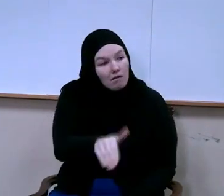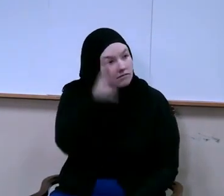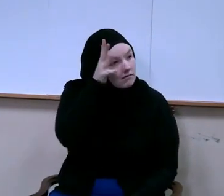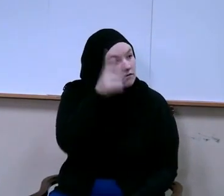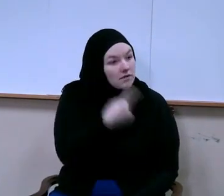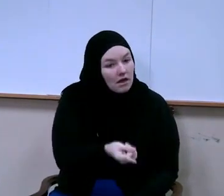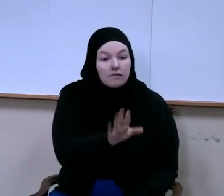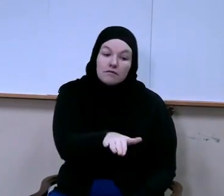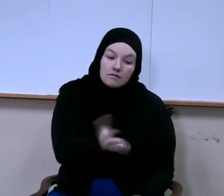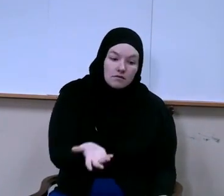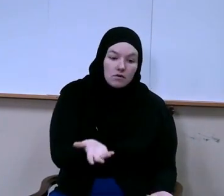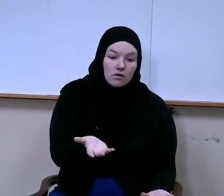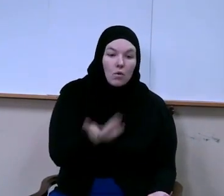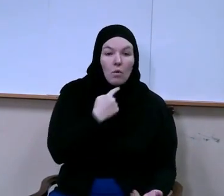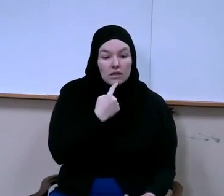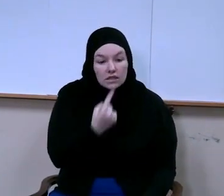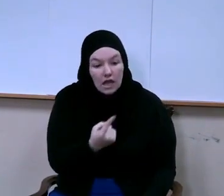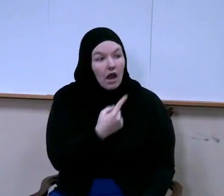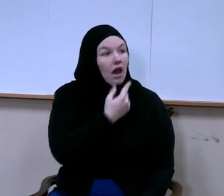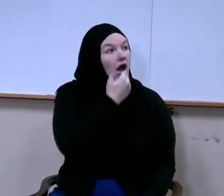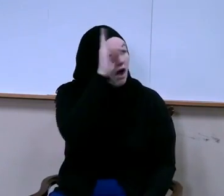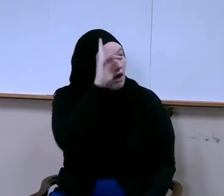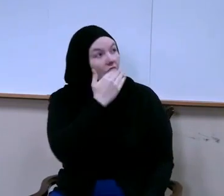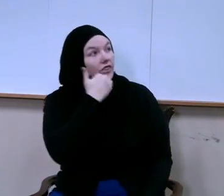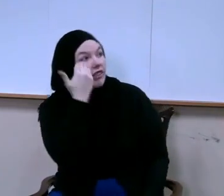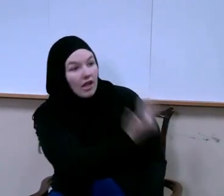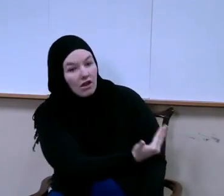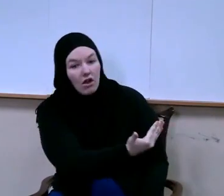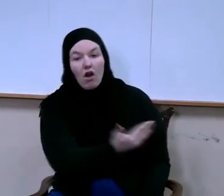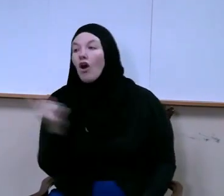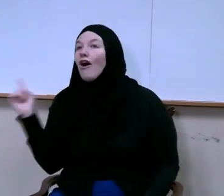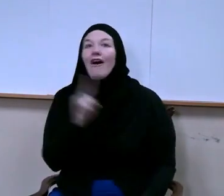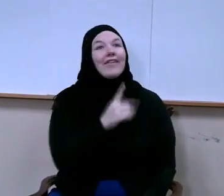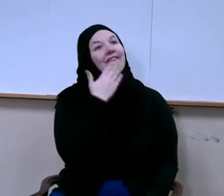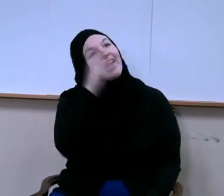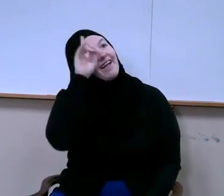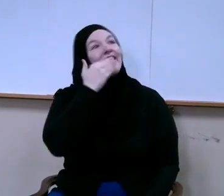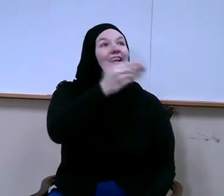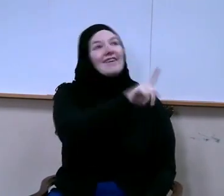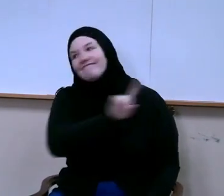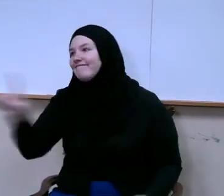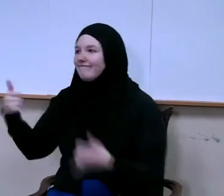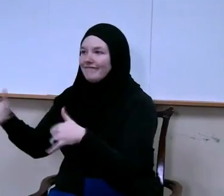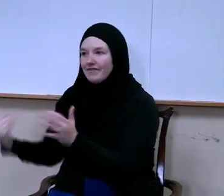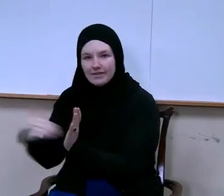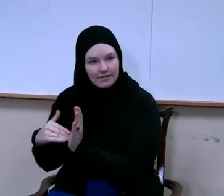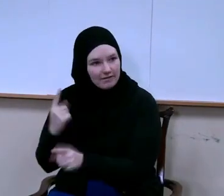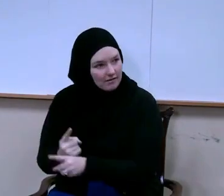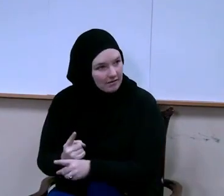dad tells him, honey, why don't you tell uncle thank you? So he comes back and says thank you. And he